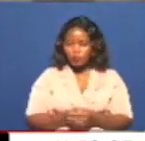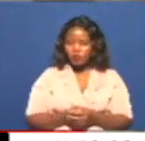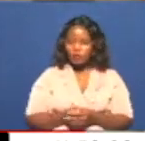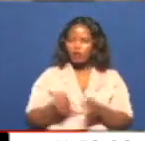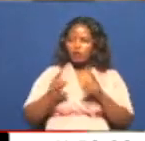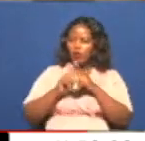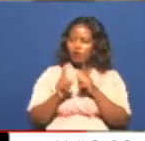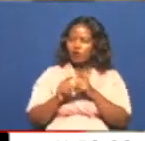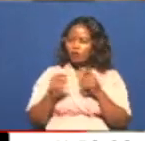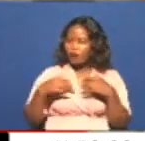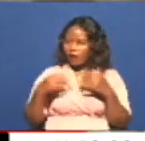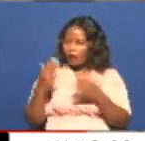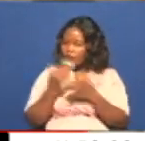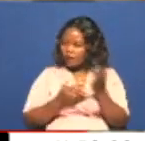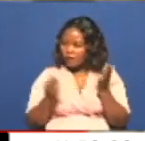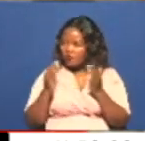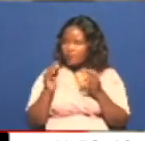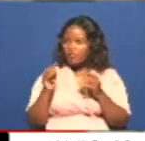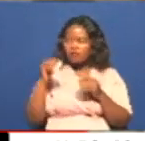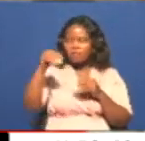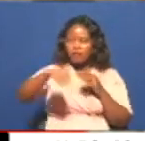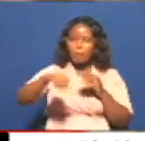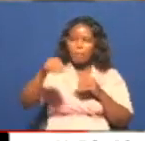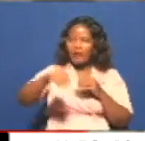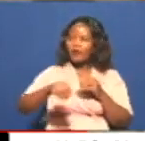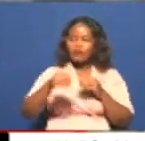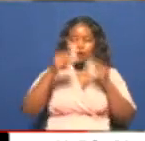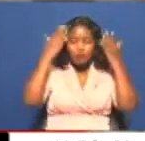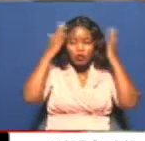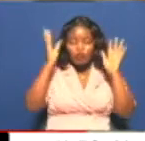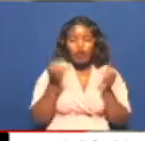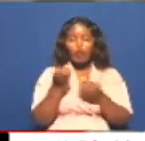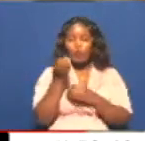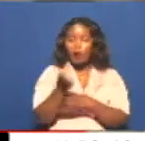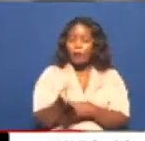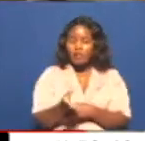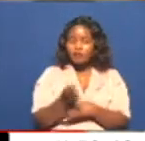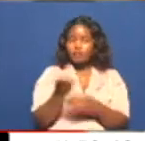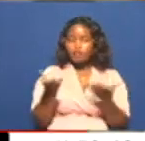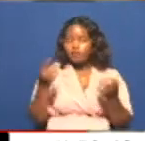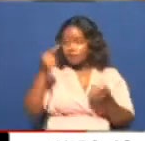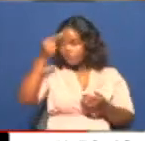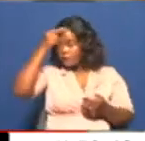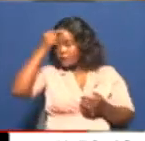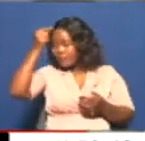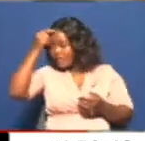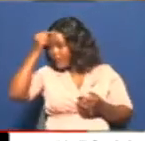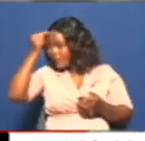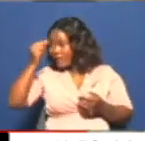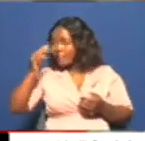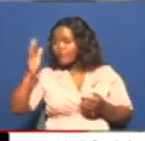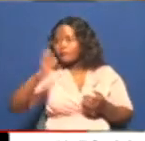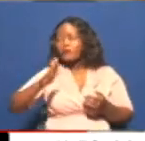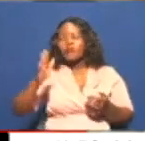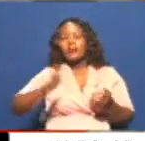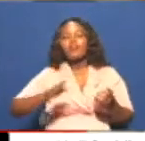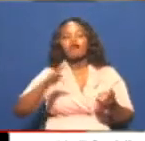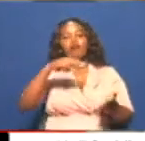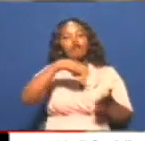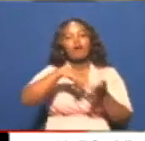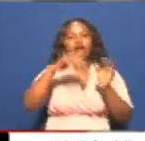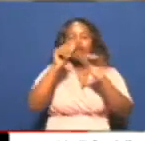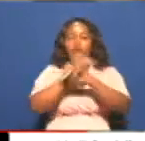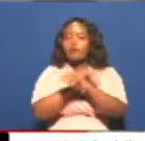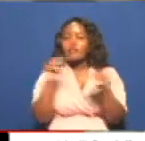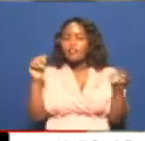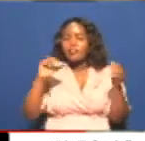the presidential ballot, so mm-hmm. we do not know how much he can get. Mm-hmm. If you look at Wetangula, he has never been on the presidential ballot, so we don't even know how